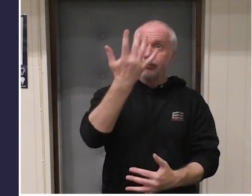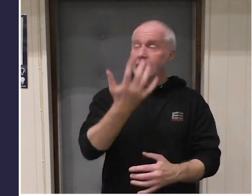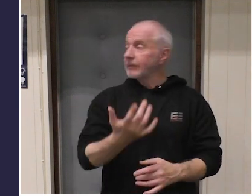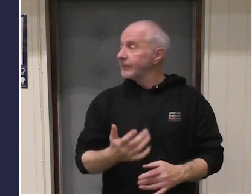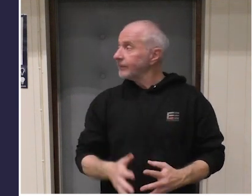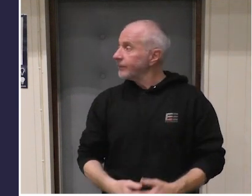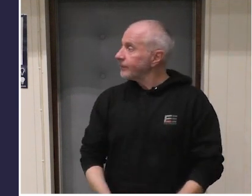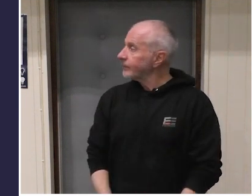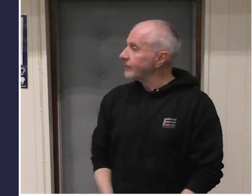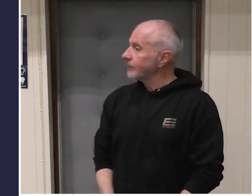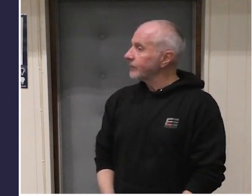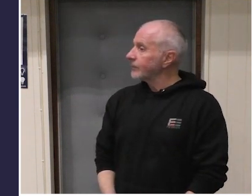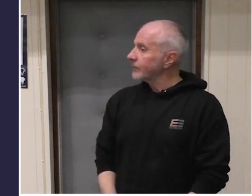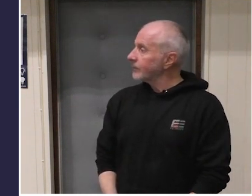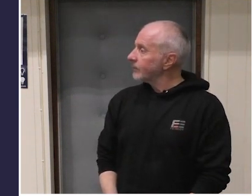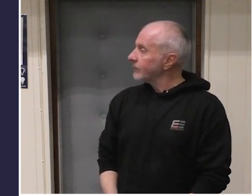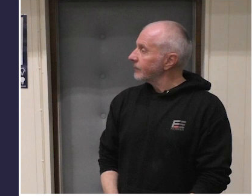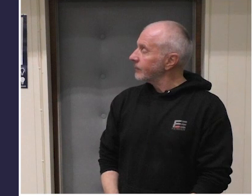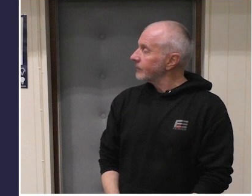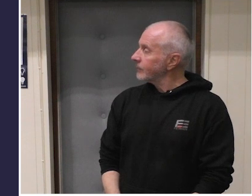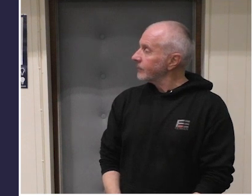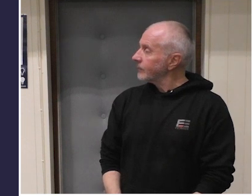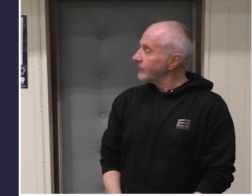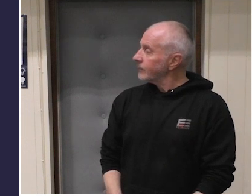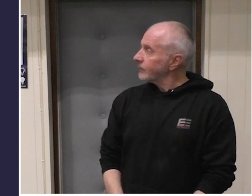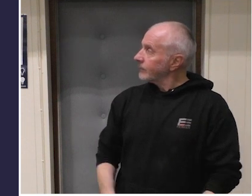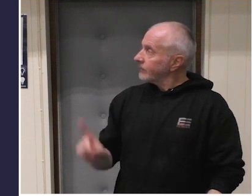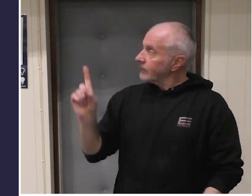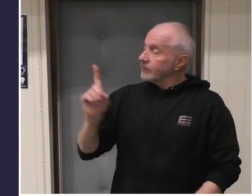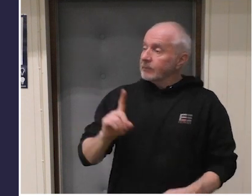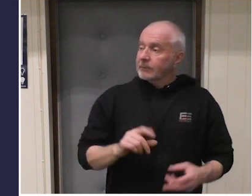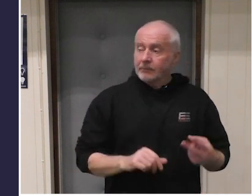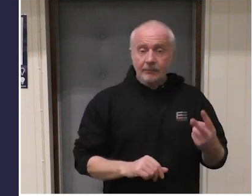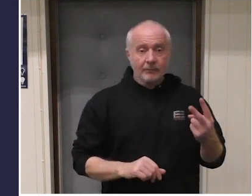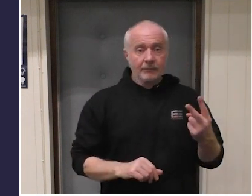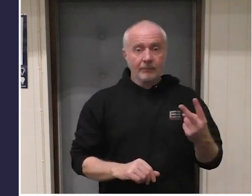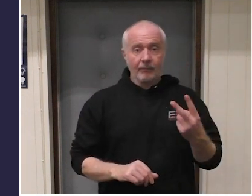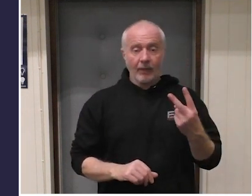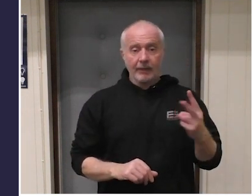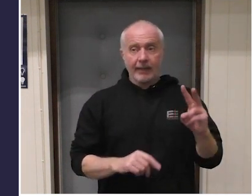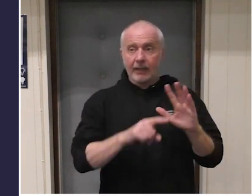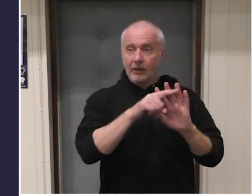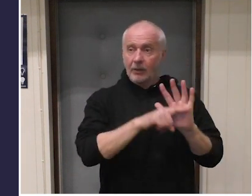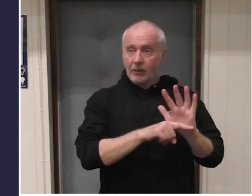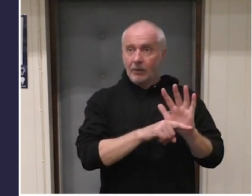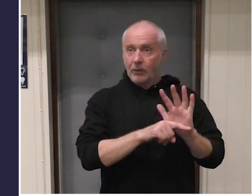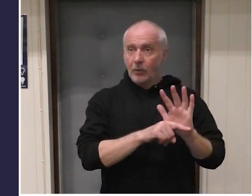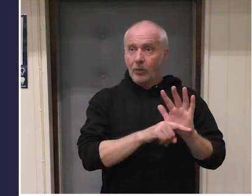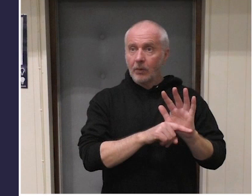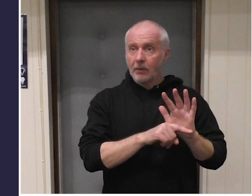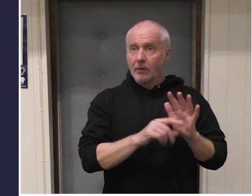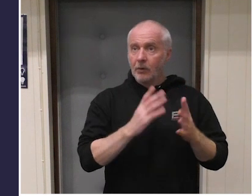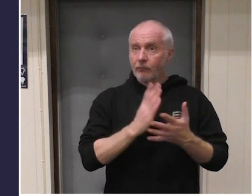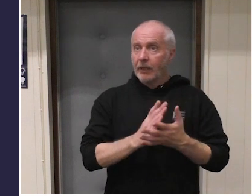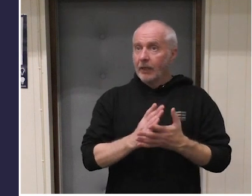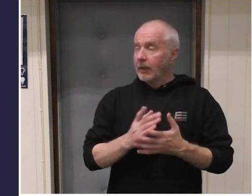so, okay, so there's a second law, yeah, which we can somewhat tells us